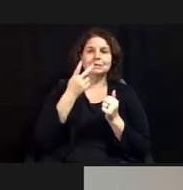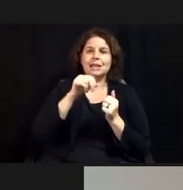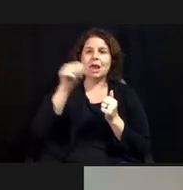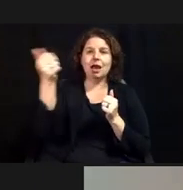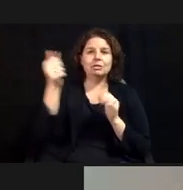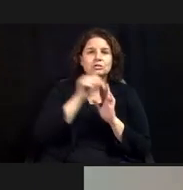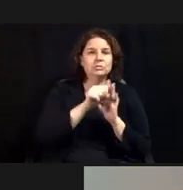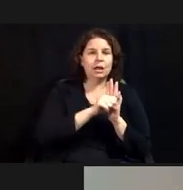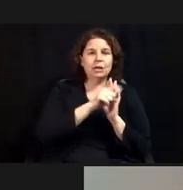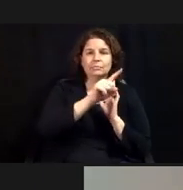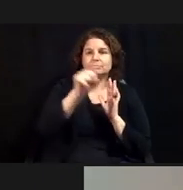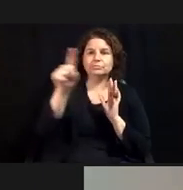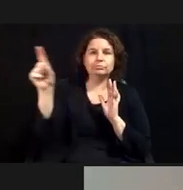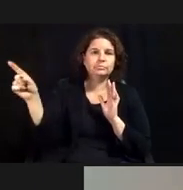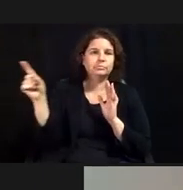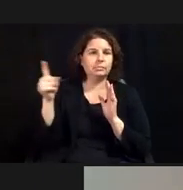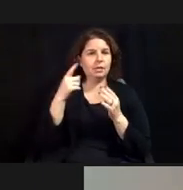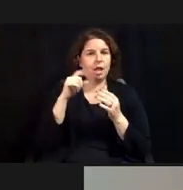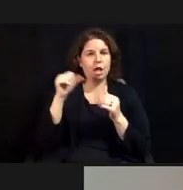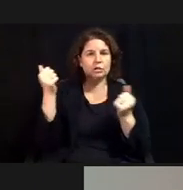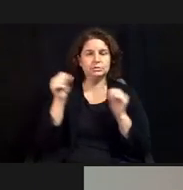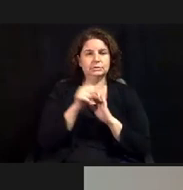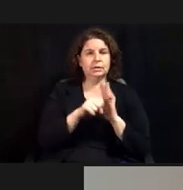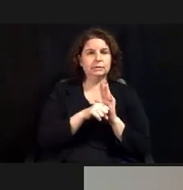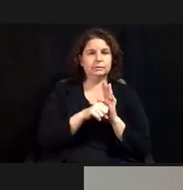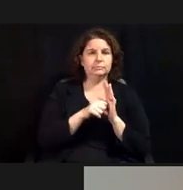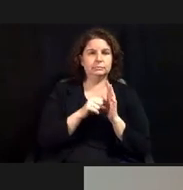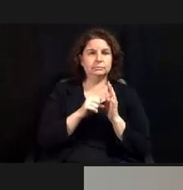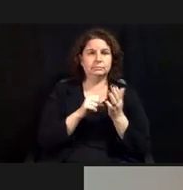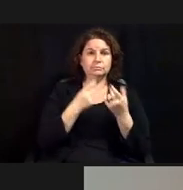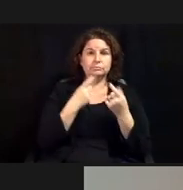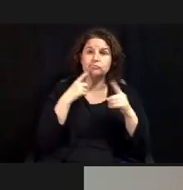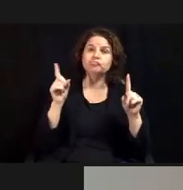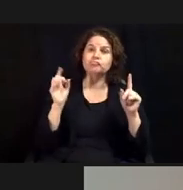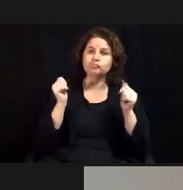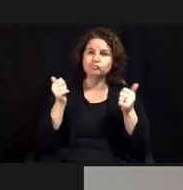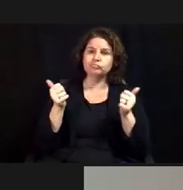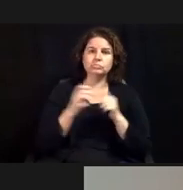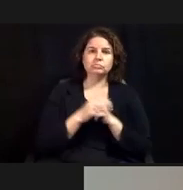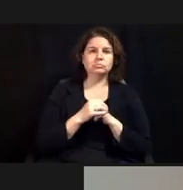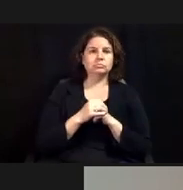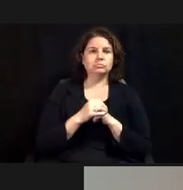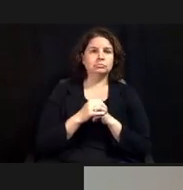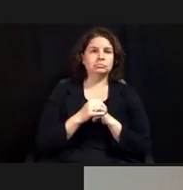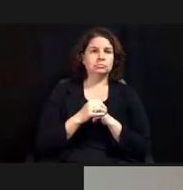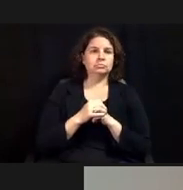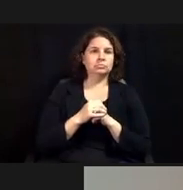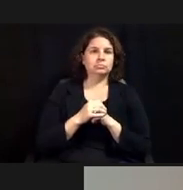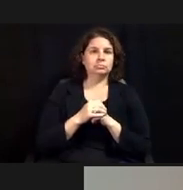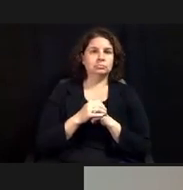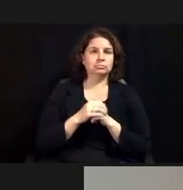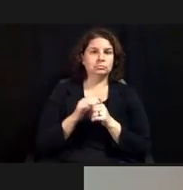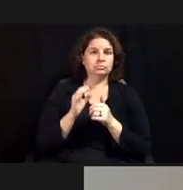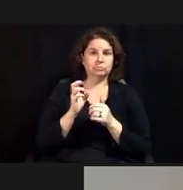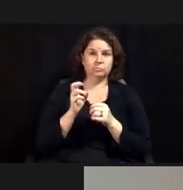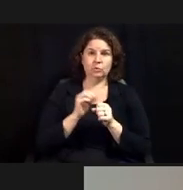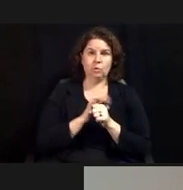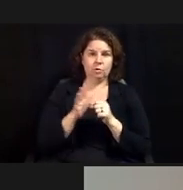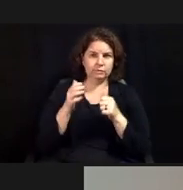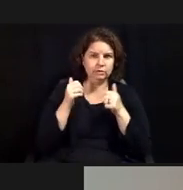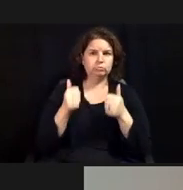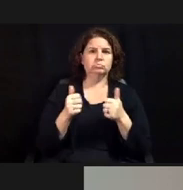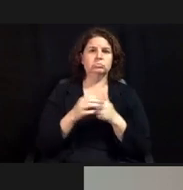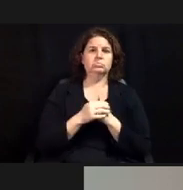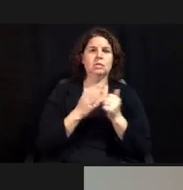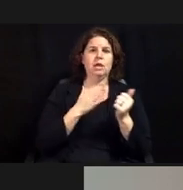Florida or any other state, see some success in eradicating COVID. So we're happy if they're really able to make